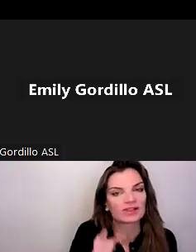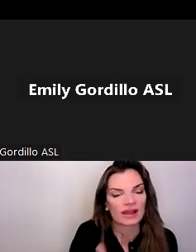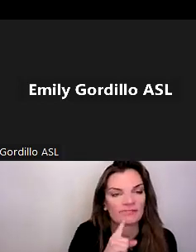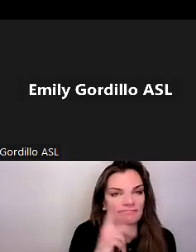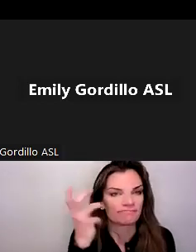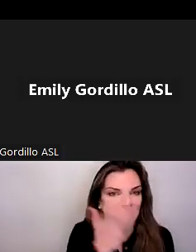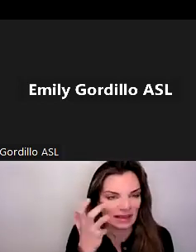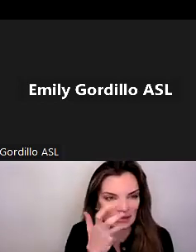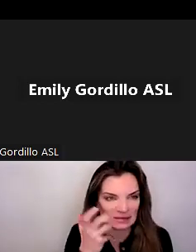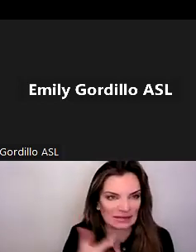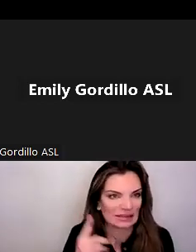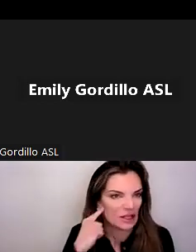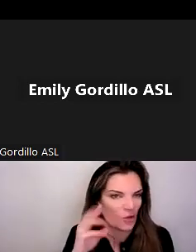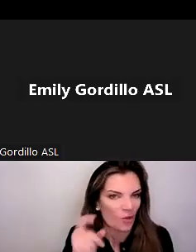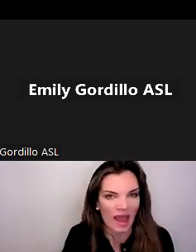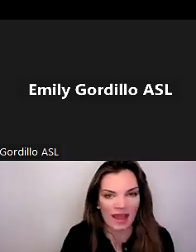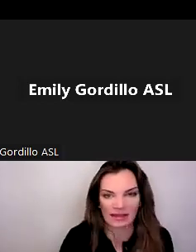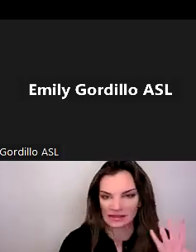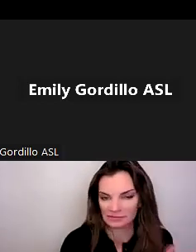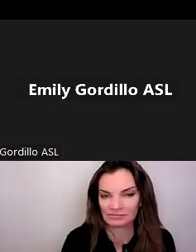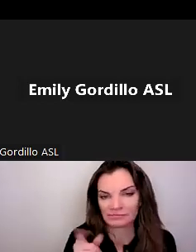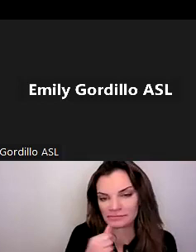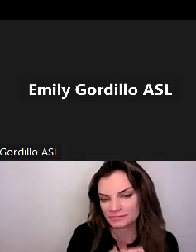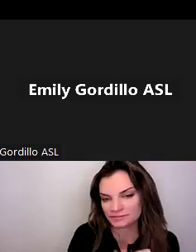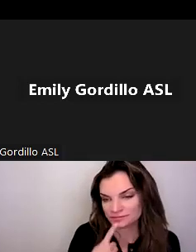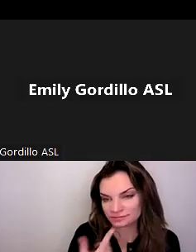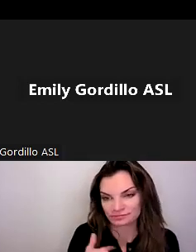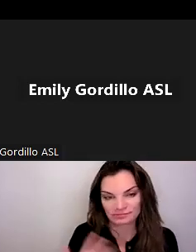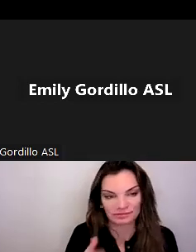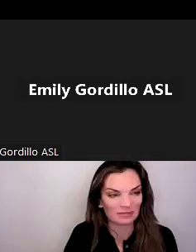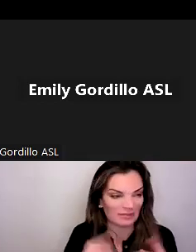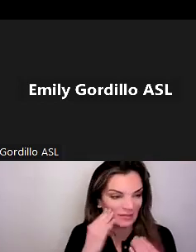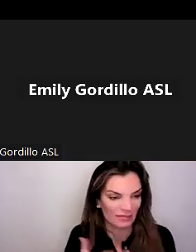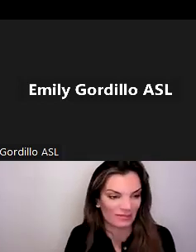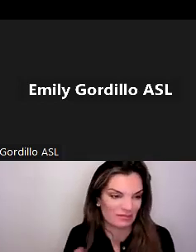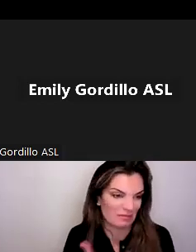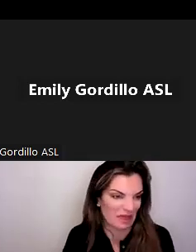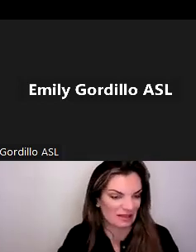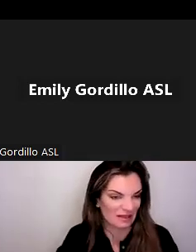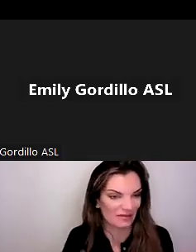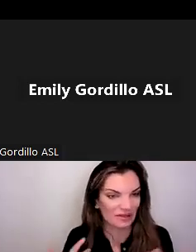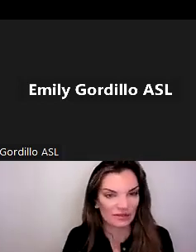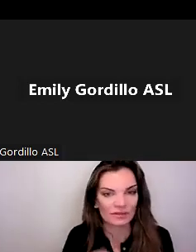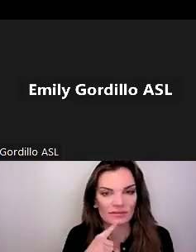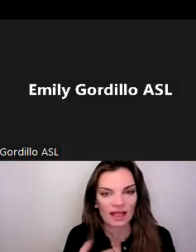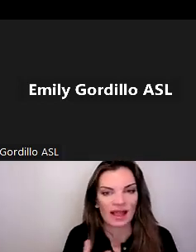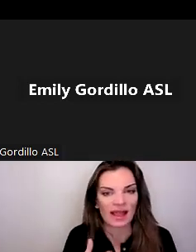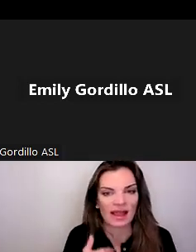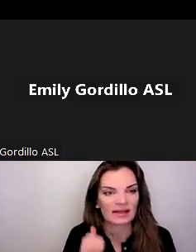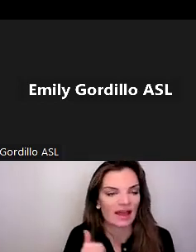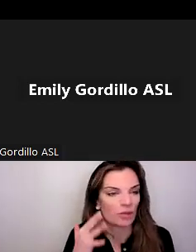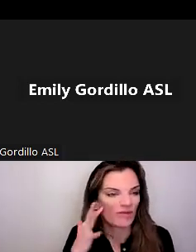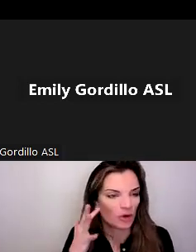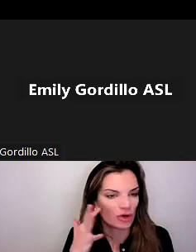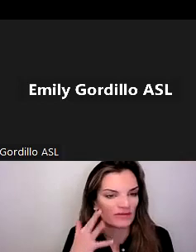these amazing amount of earwax that we got out. And she said, I can't tell you what a difference this makes. She was having kind of a reverberant effect